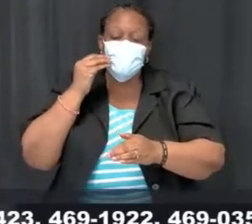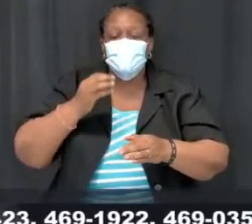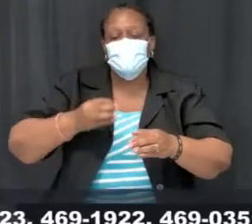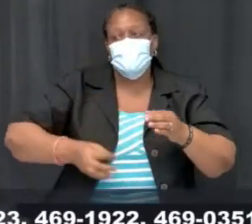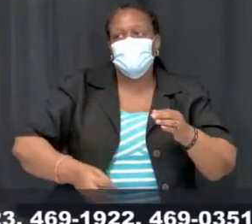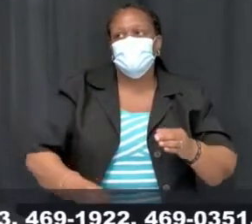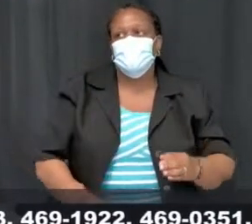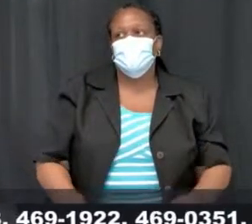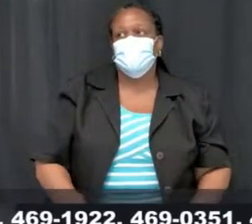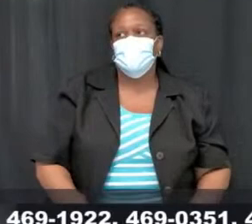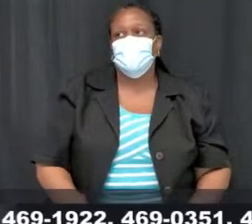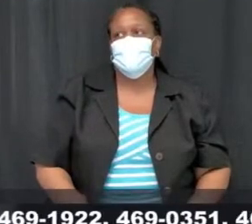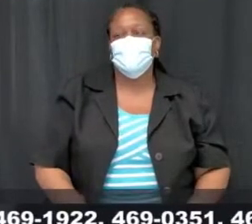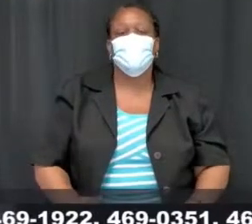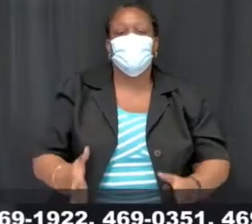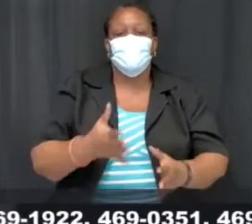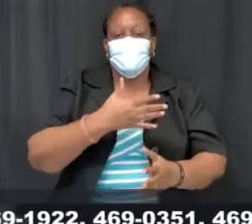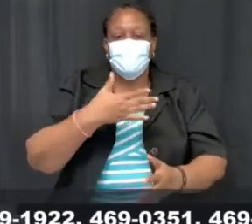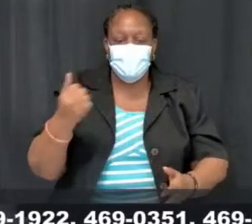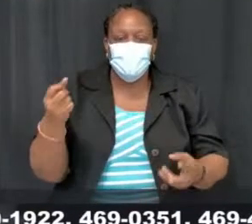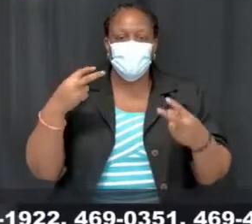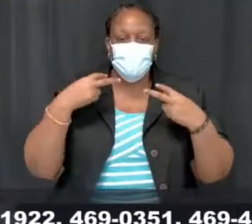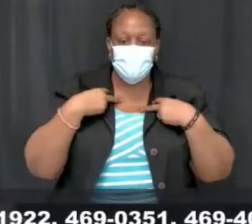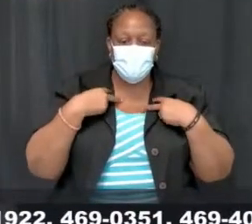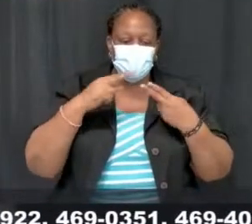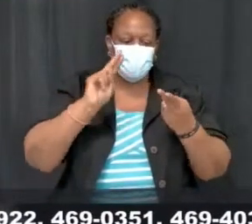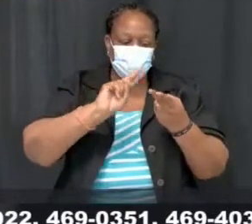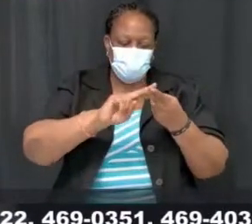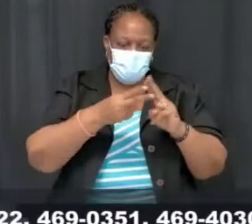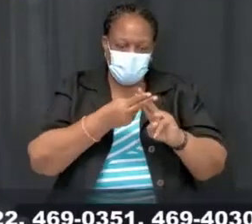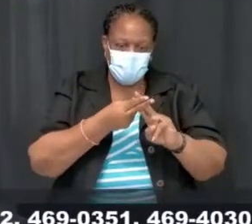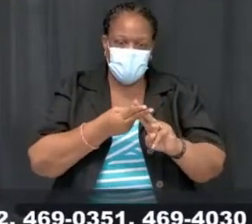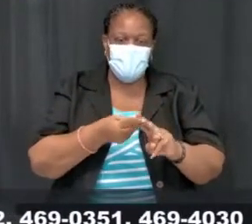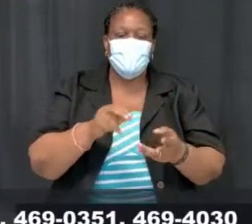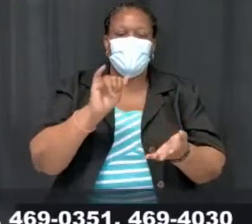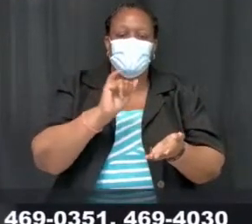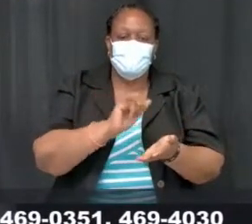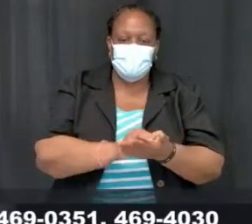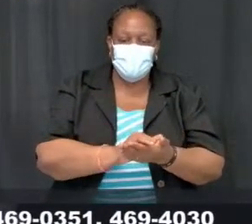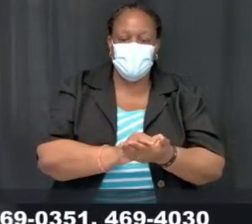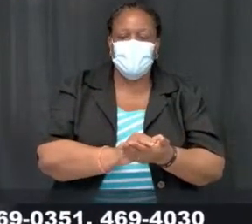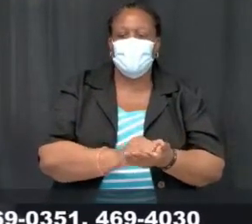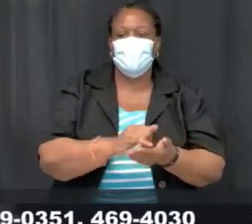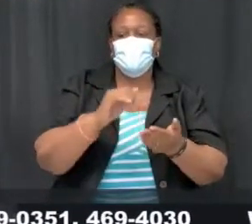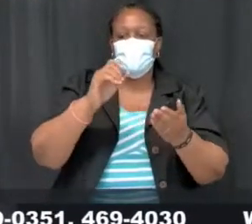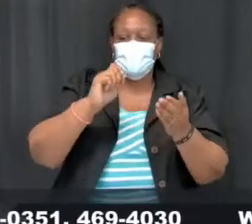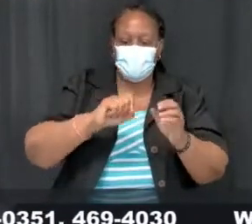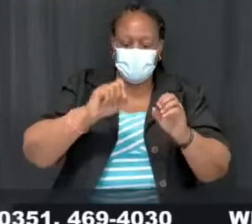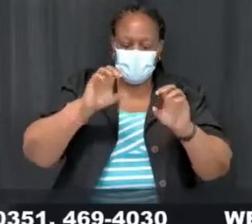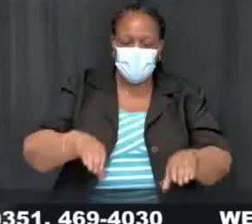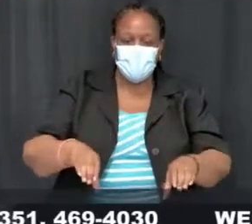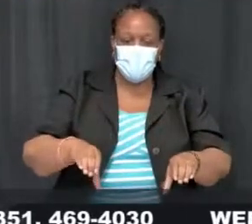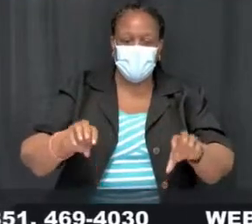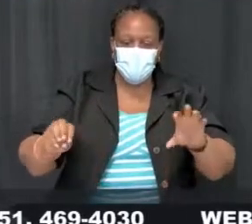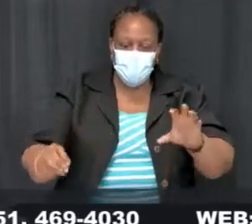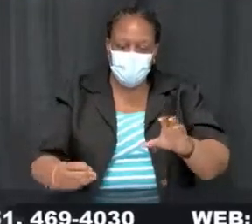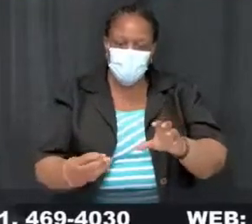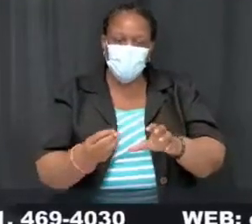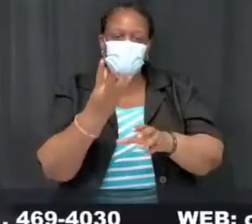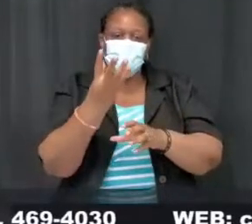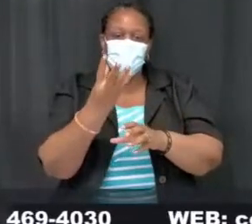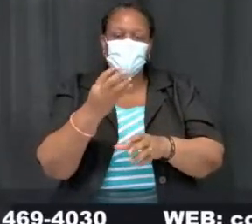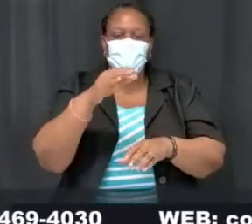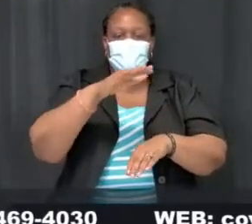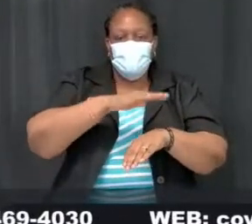along with a confirmation number. And that confirmation number must be uploaded to the entry form to enter